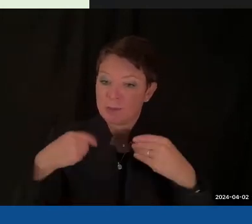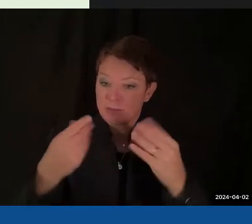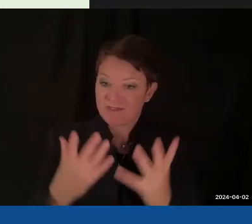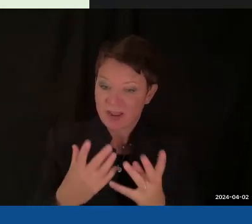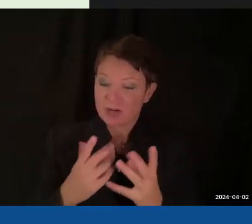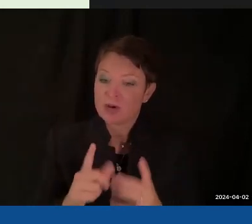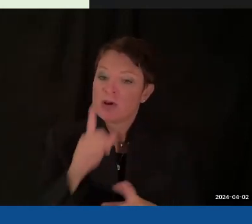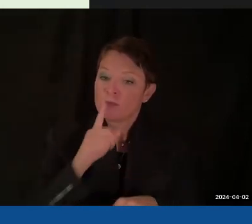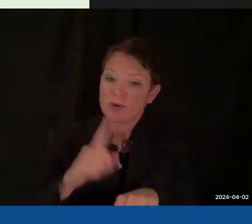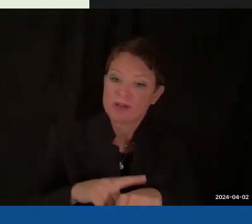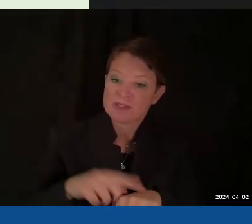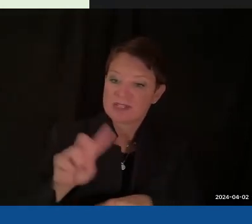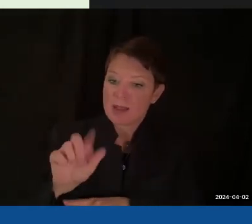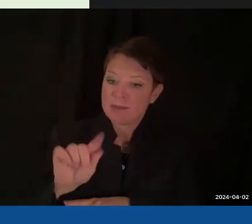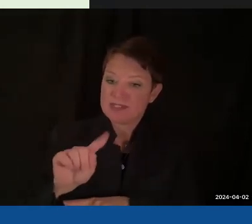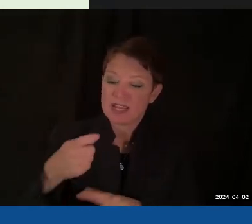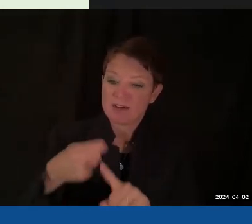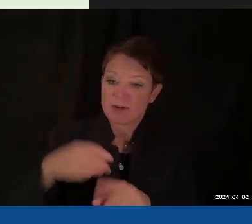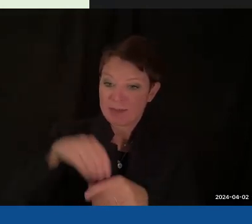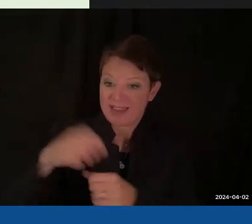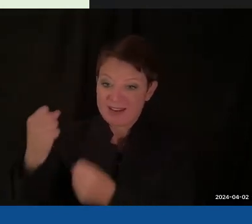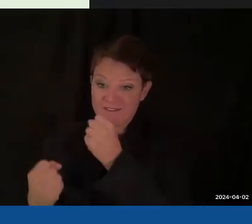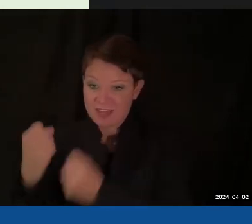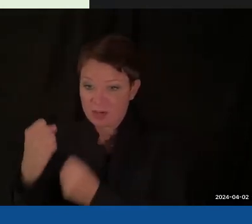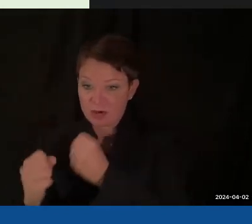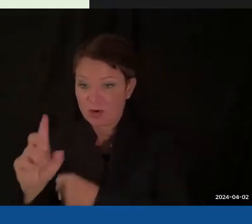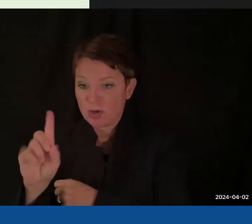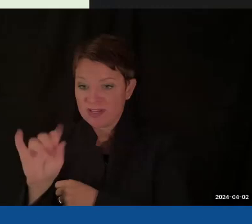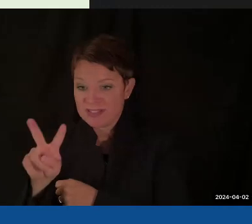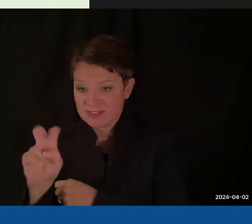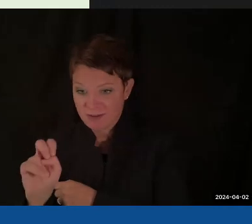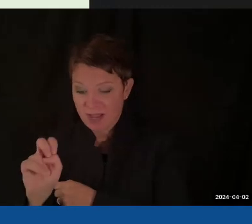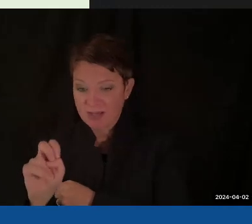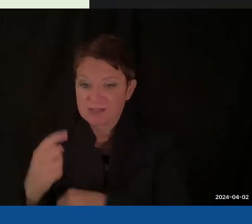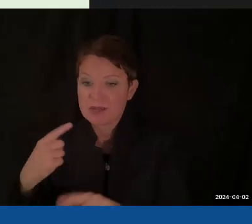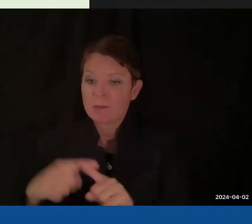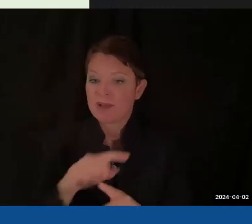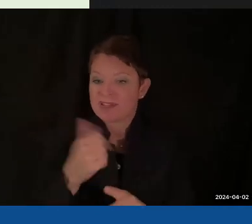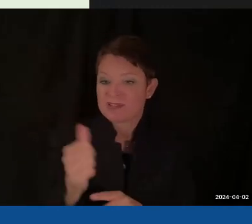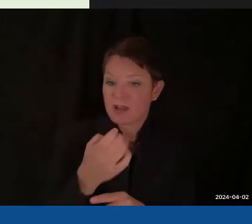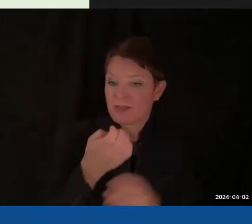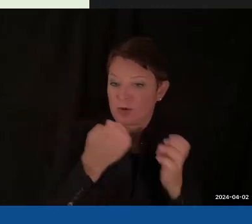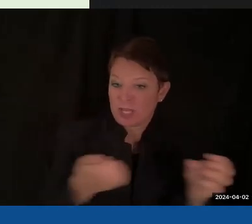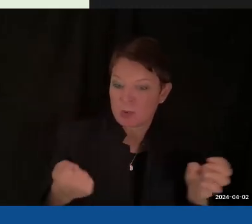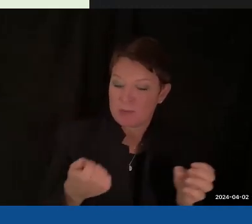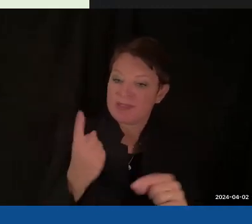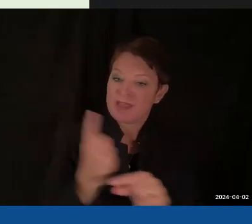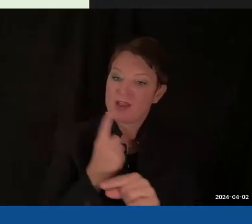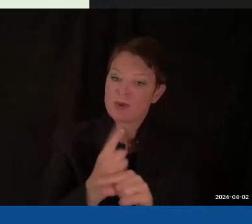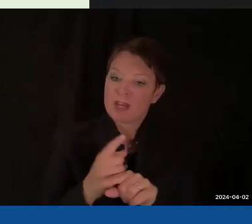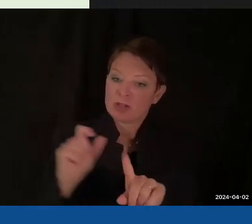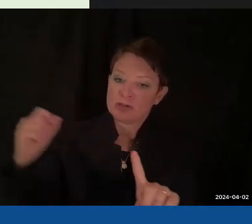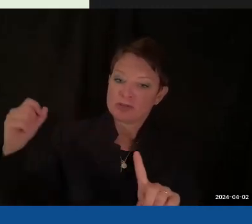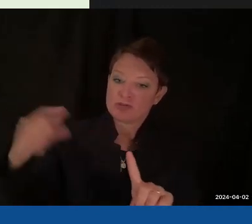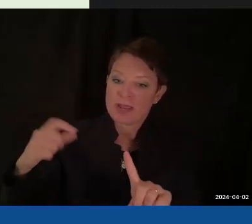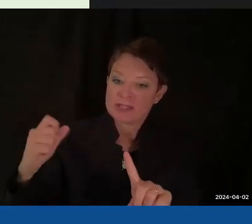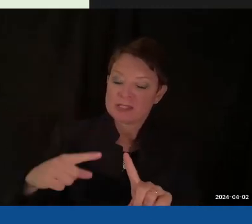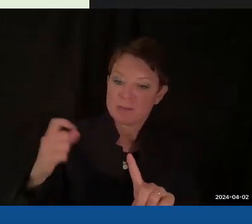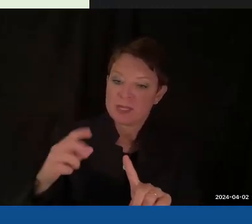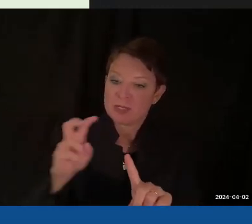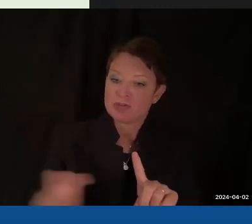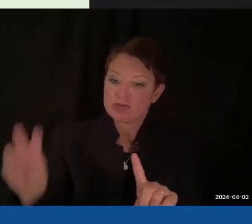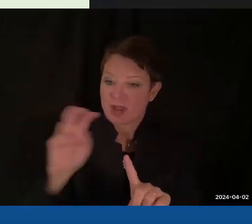obtain real-time data from in-vehicle devices as well as other devices that regularly transmit